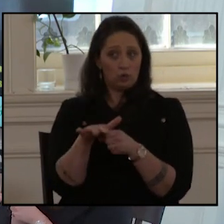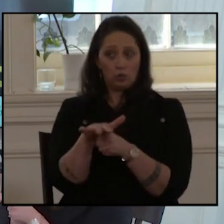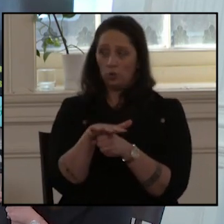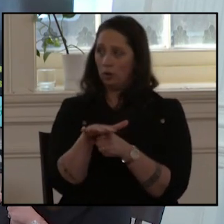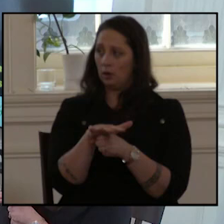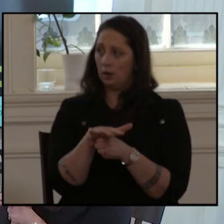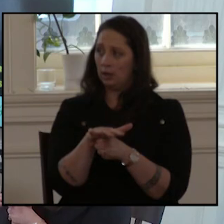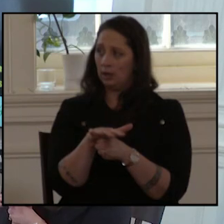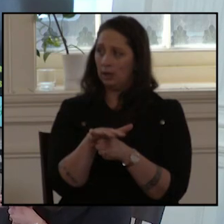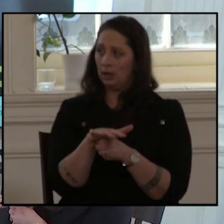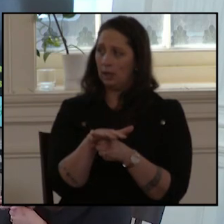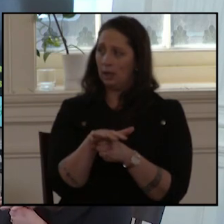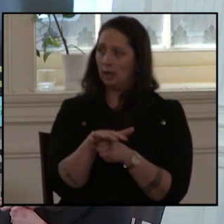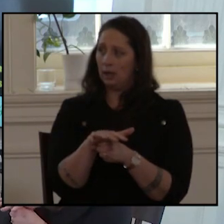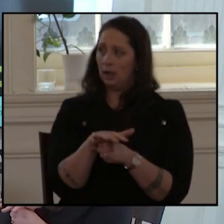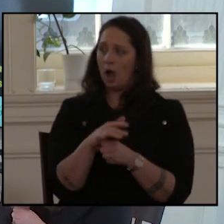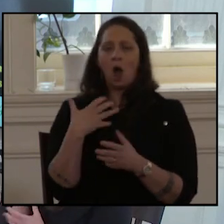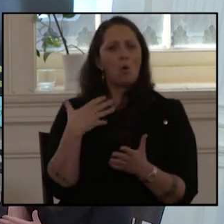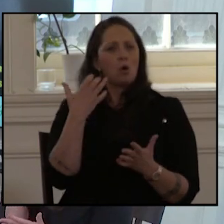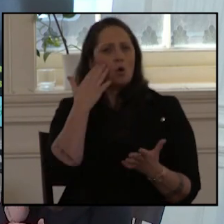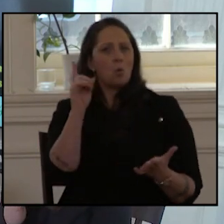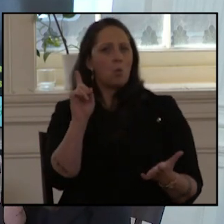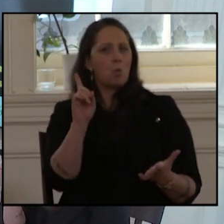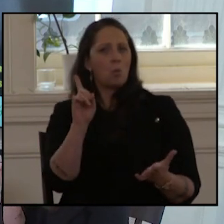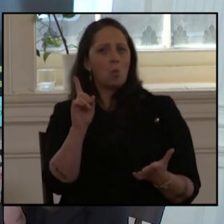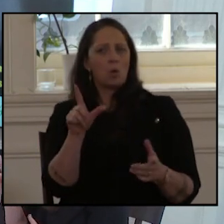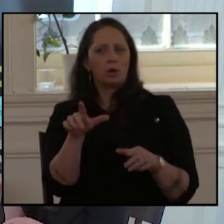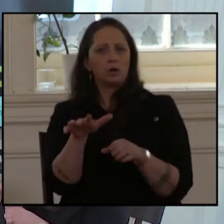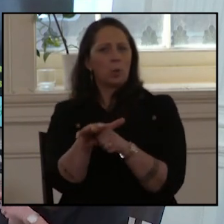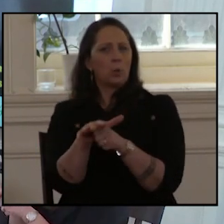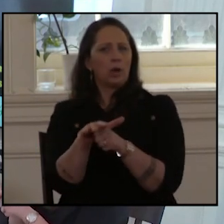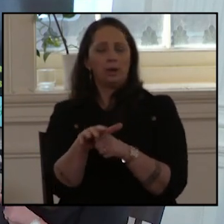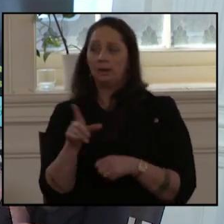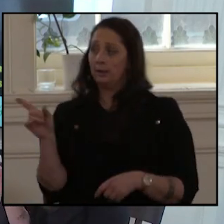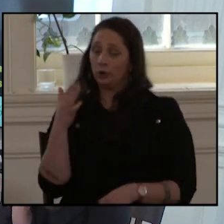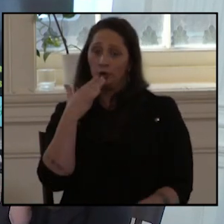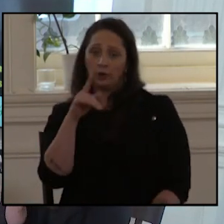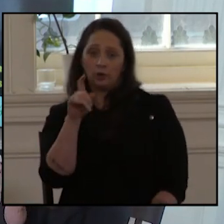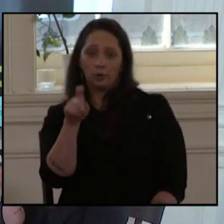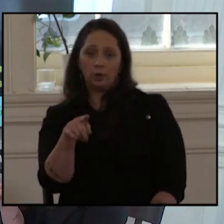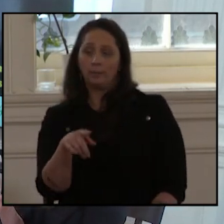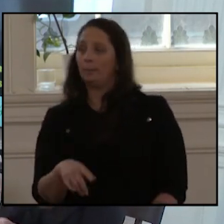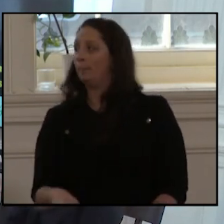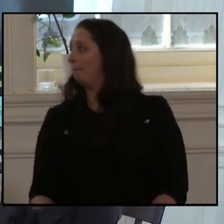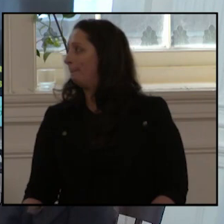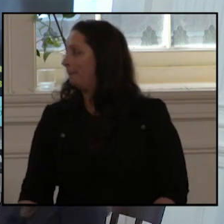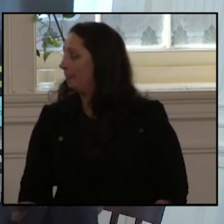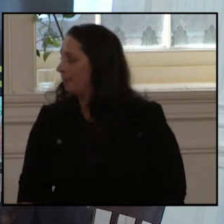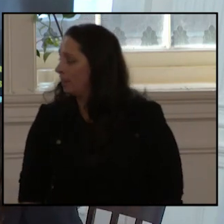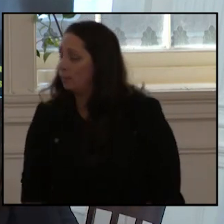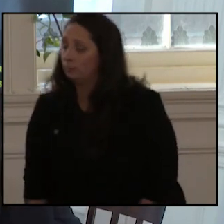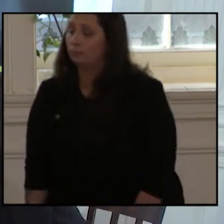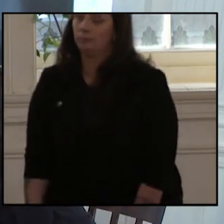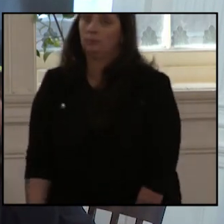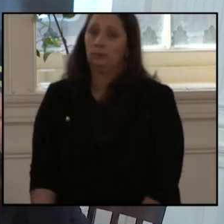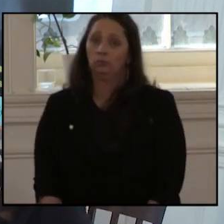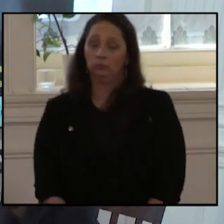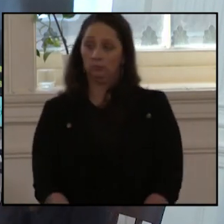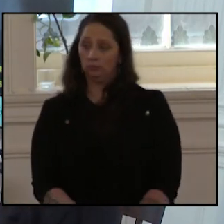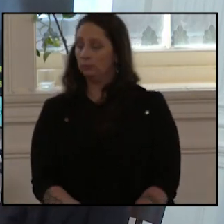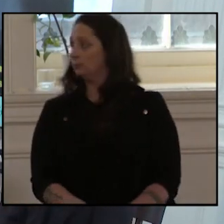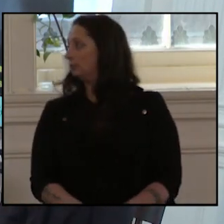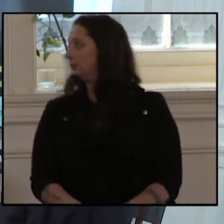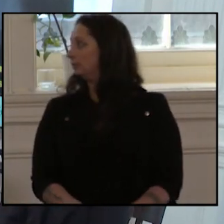know the capacity and where it's at. Okay, thanks. Good question. Thank you, Norman, for that.